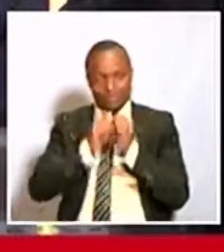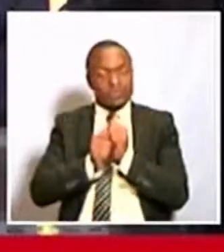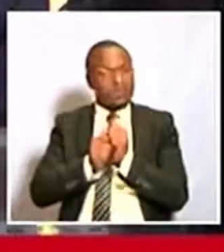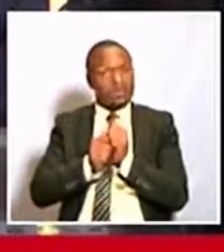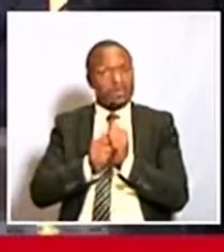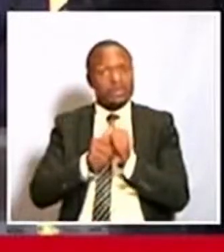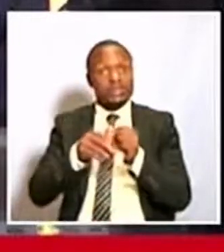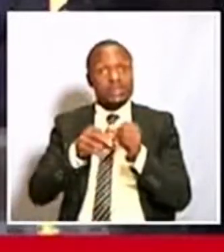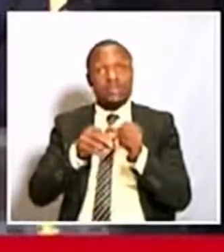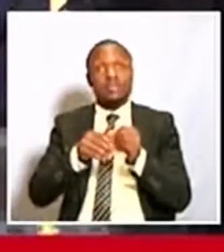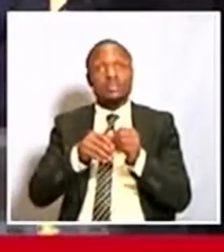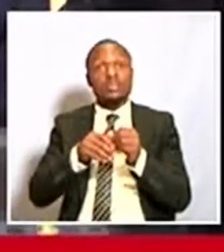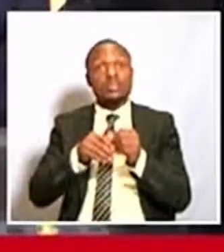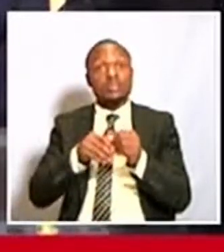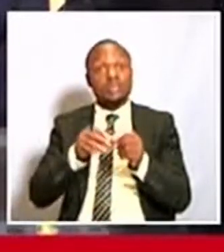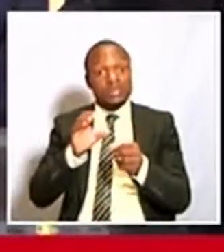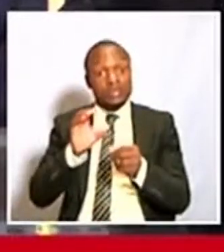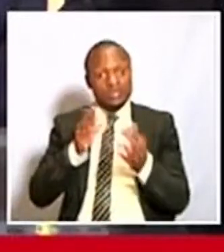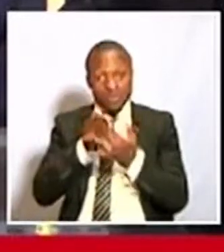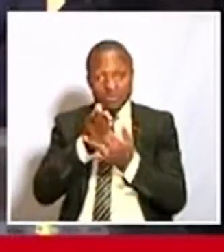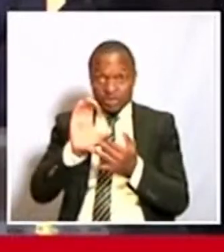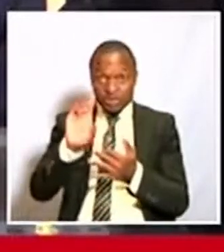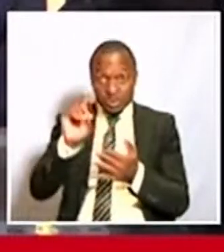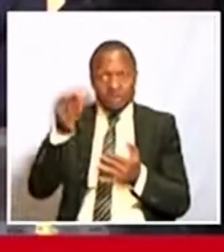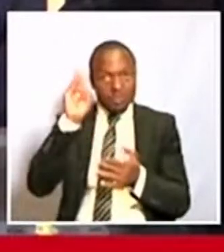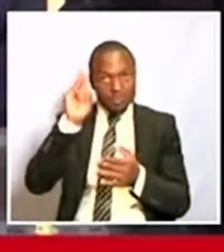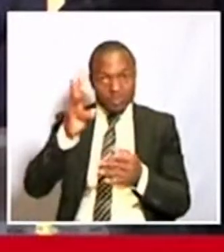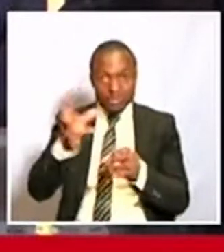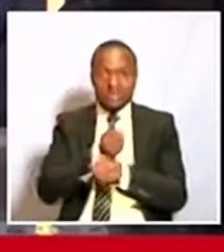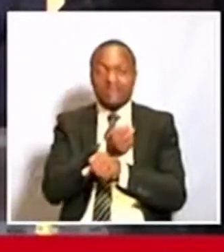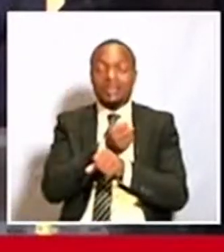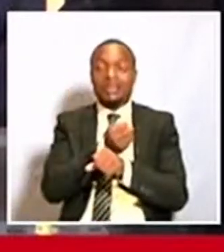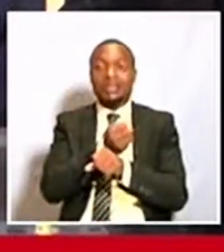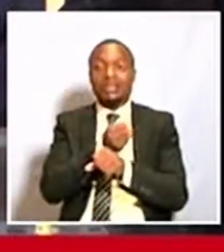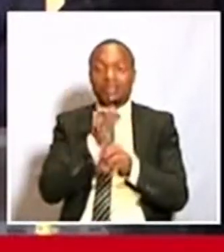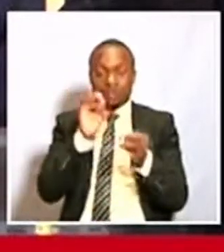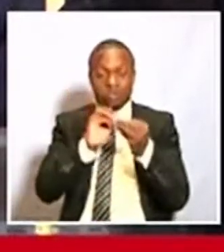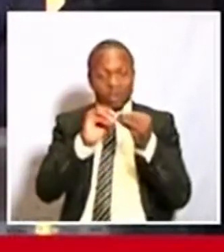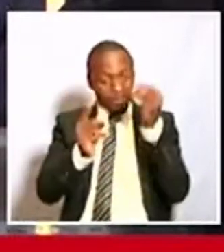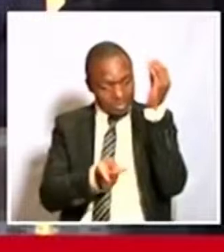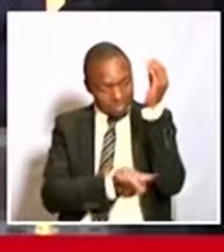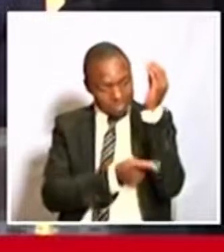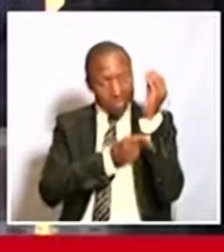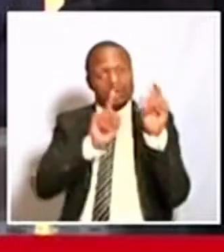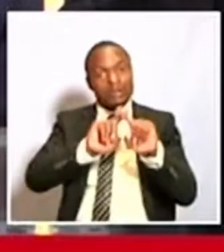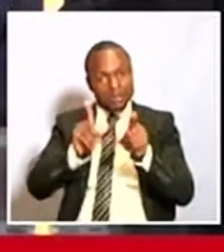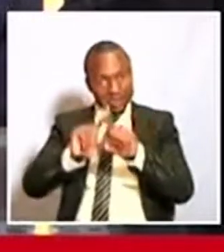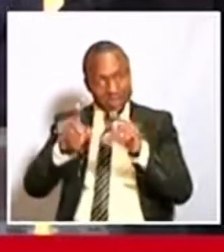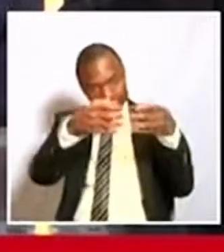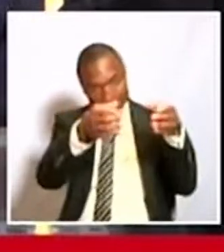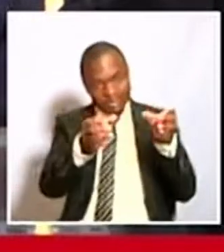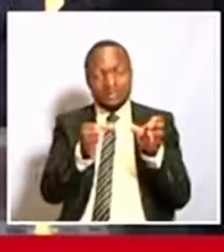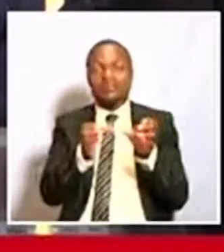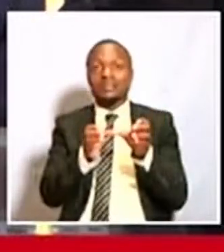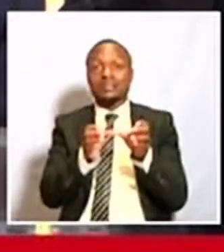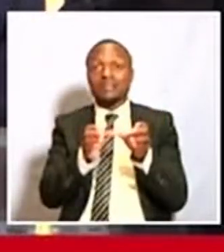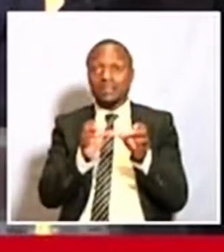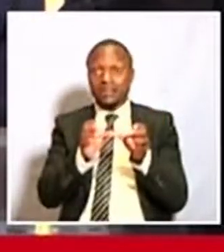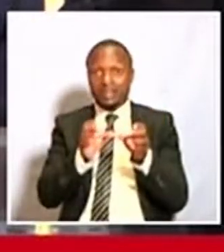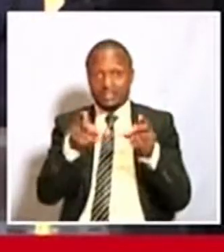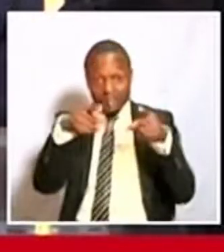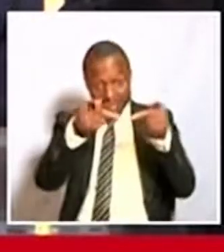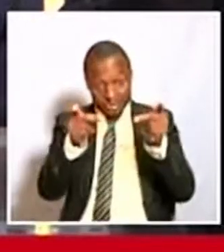development in our respective districts. So I thought I could make that submission, Chair. That's the position